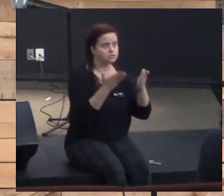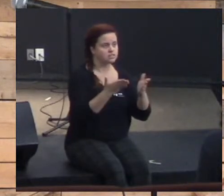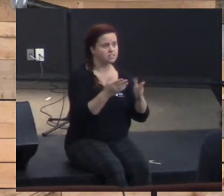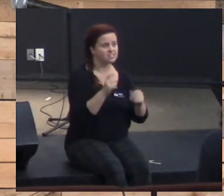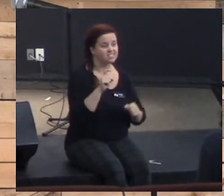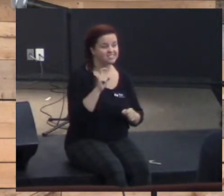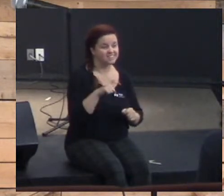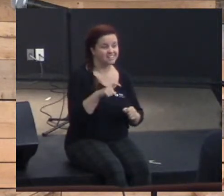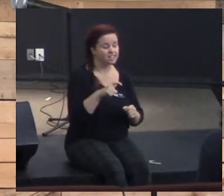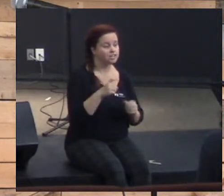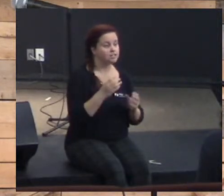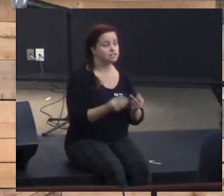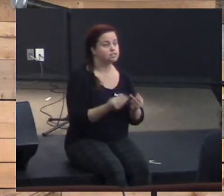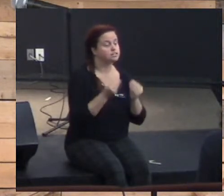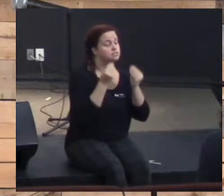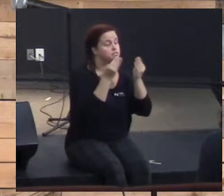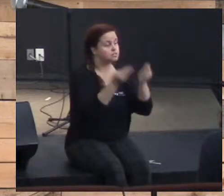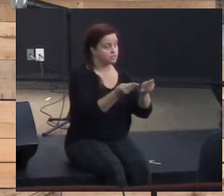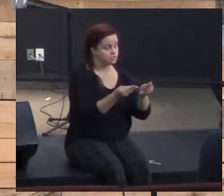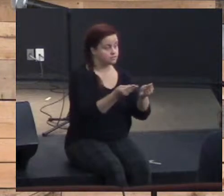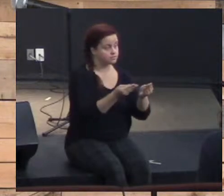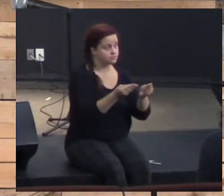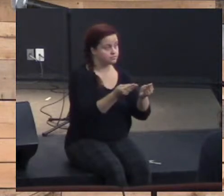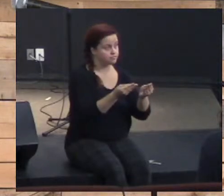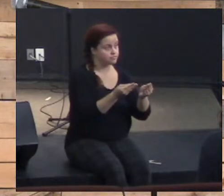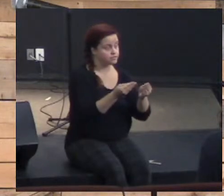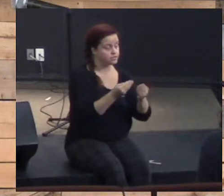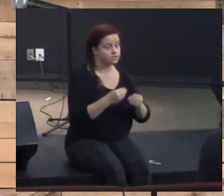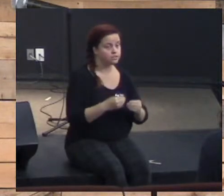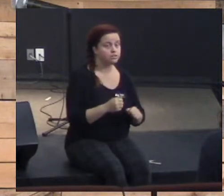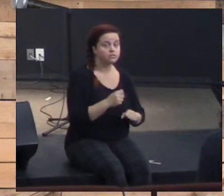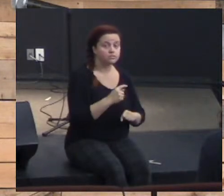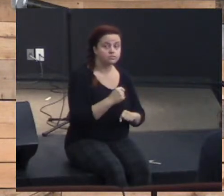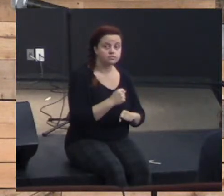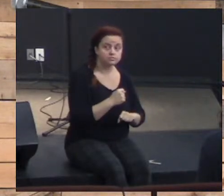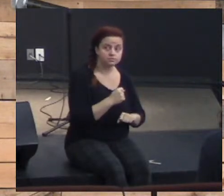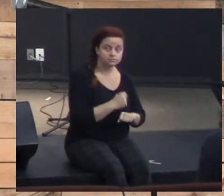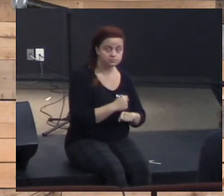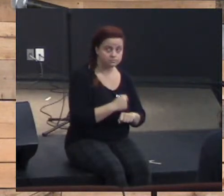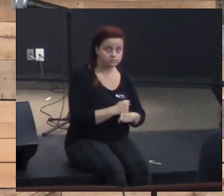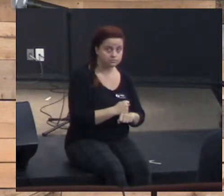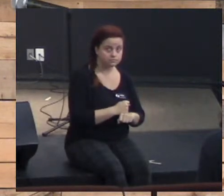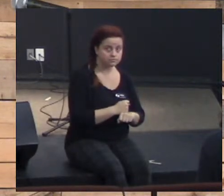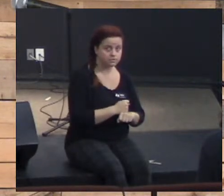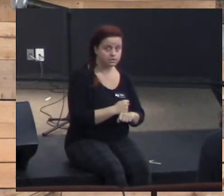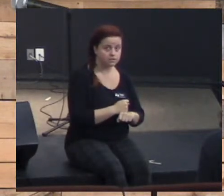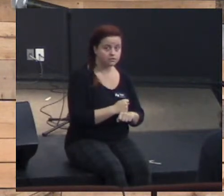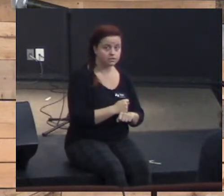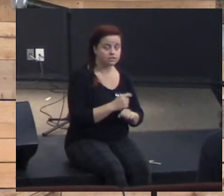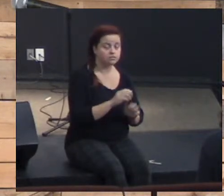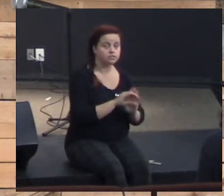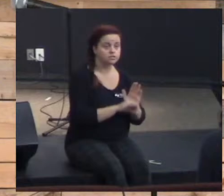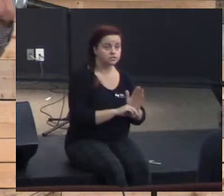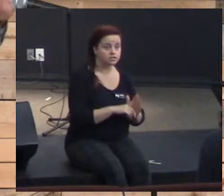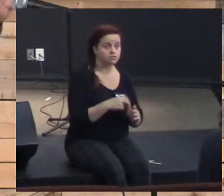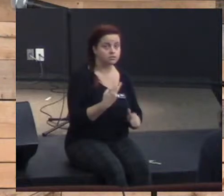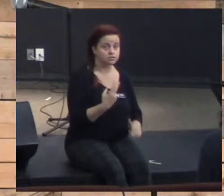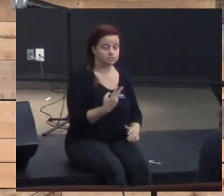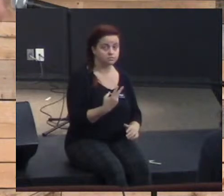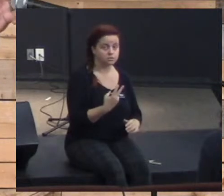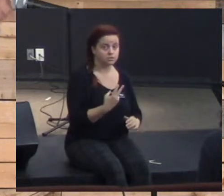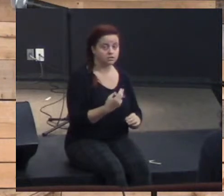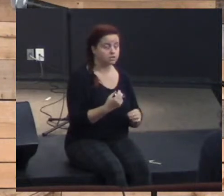things. For Solomon's temple, you just go read it, 2 Chronicles chapter 2. You'll be blown away at the